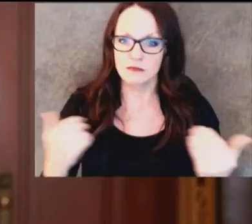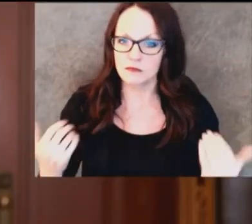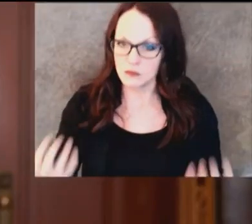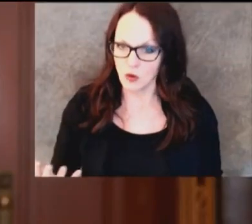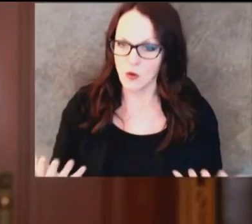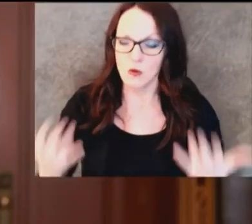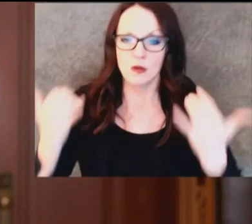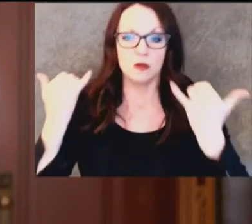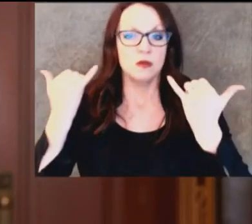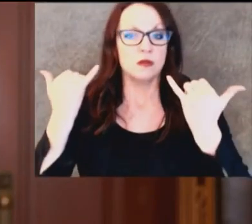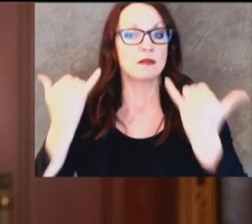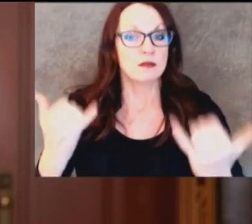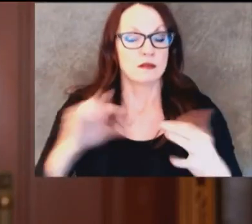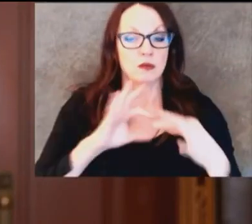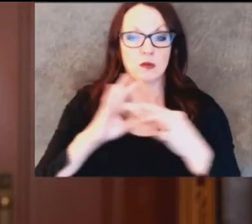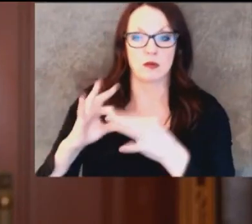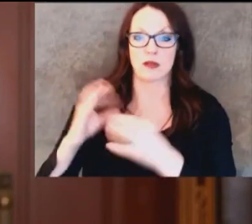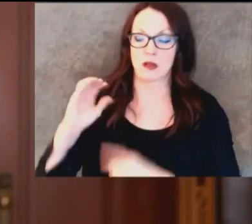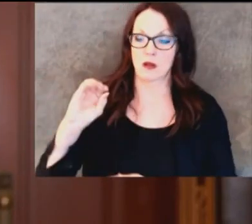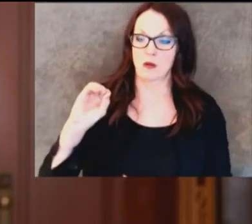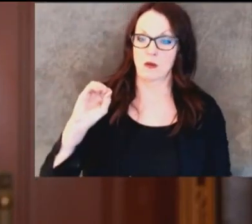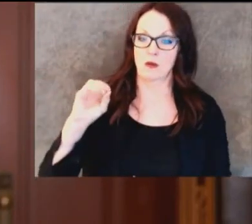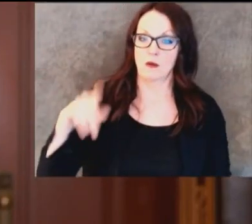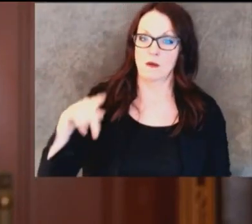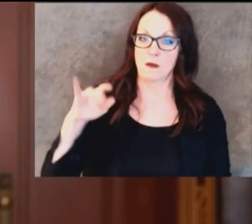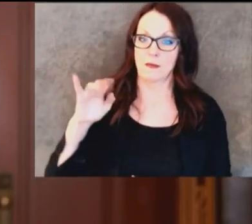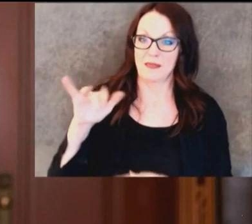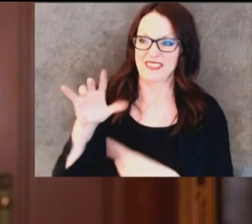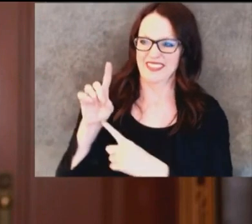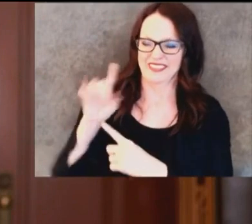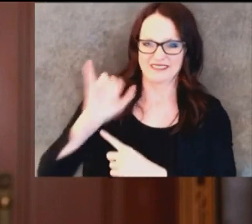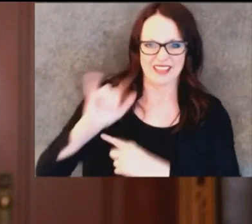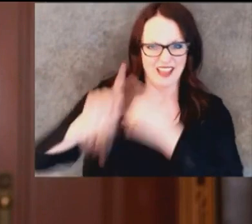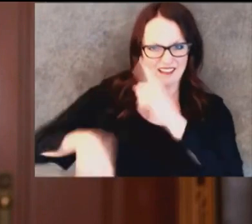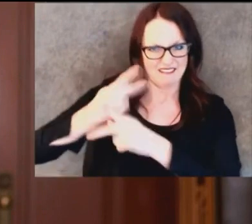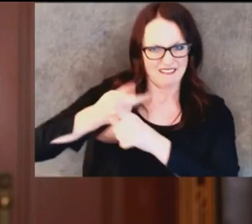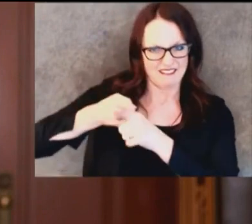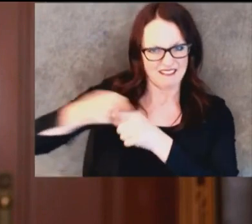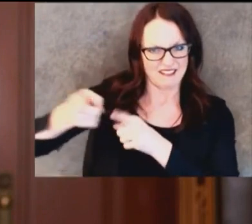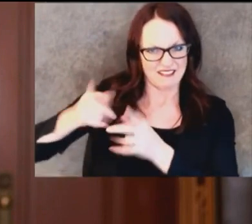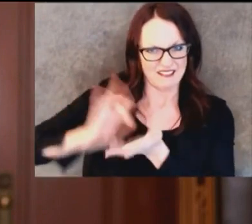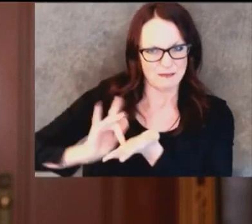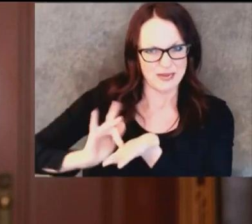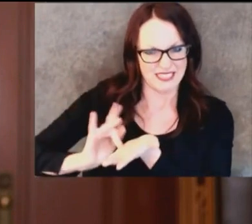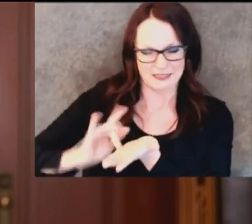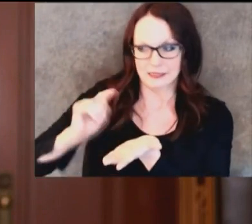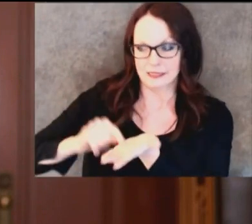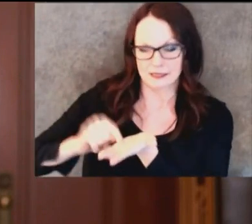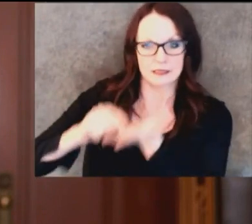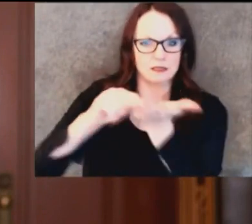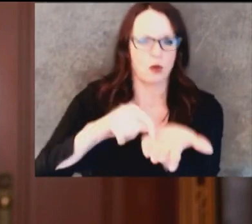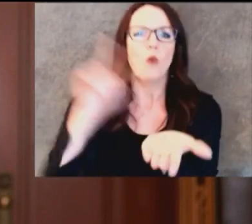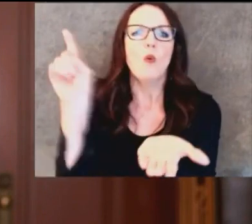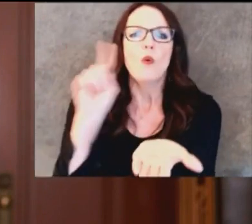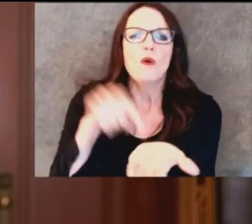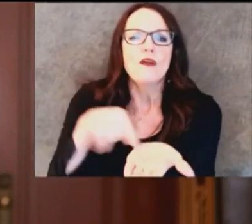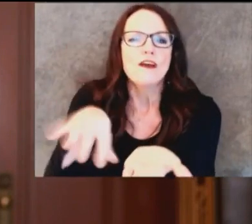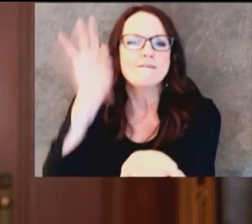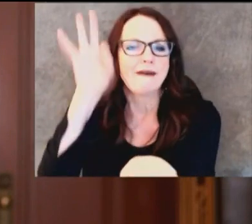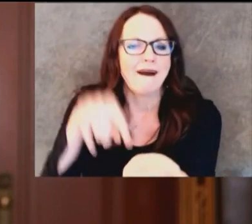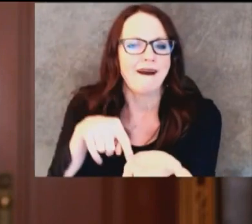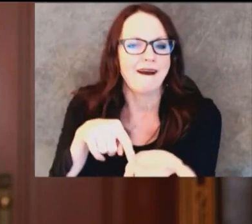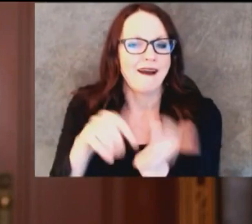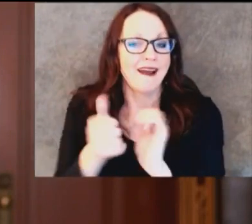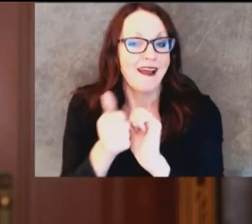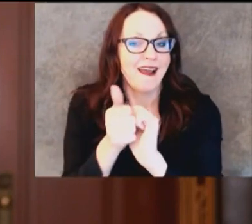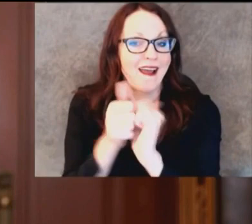dramatic increase in opioid deaths that has caused at least 3 tribes to declare states of emergency in response to the rise